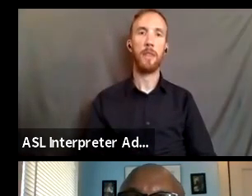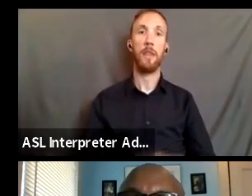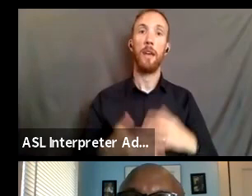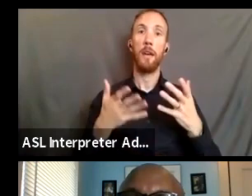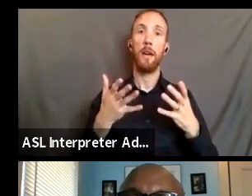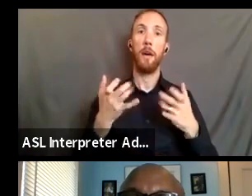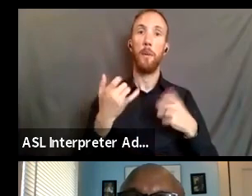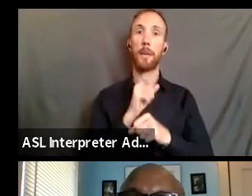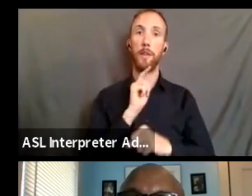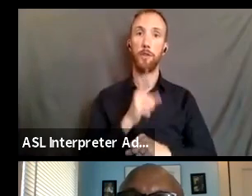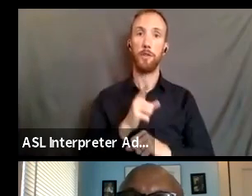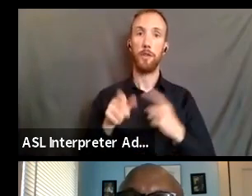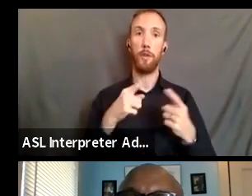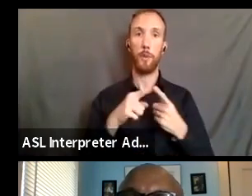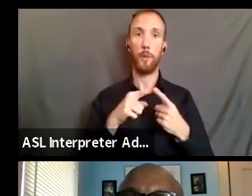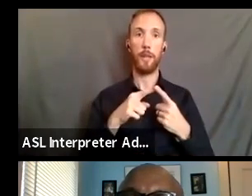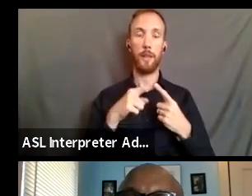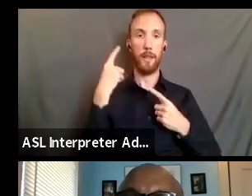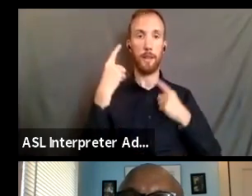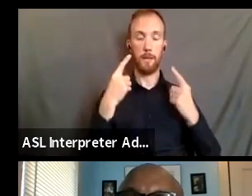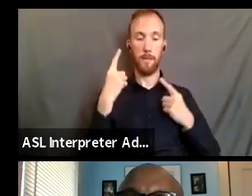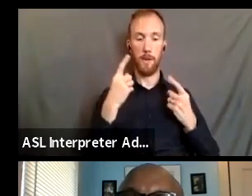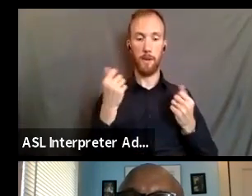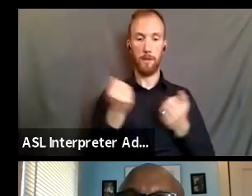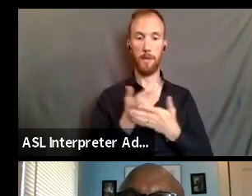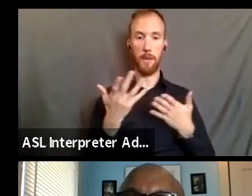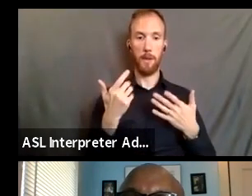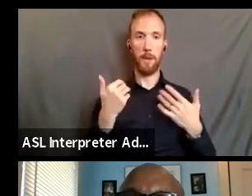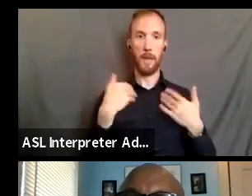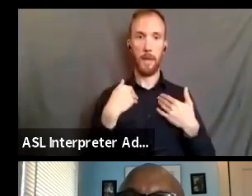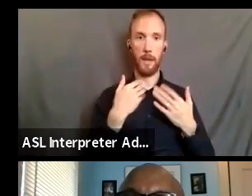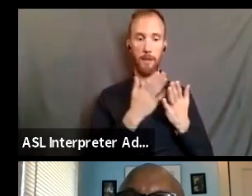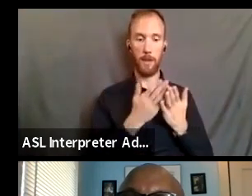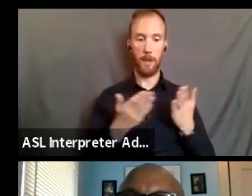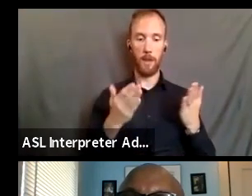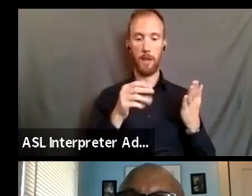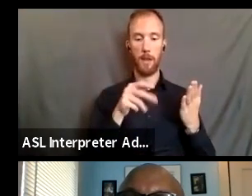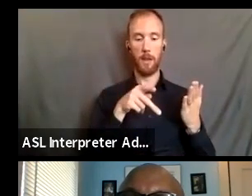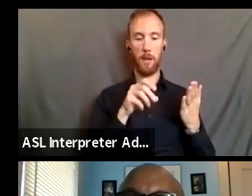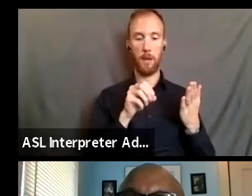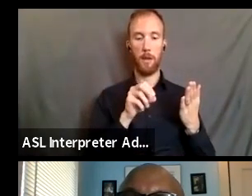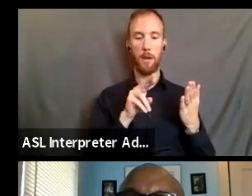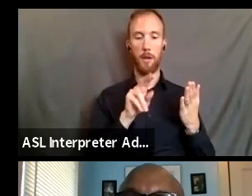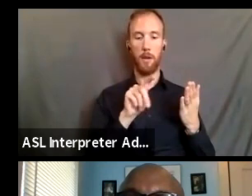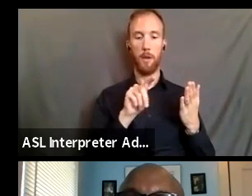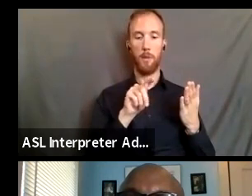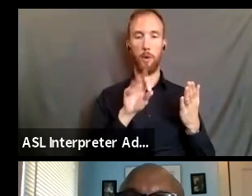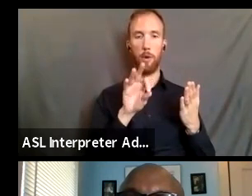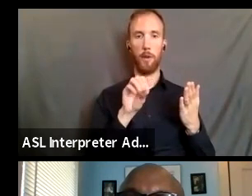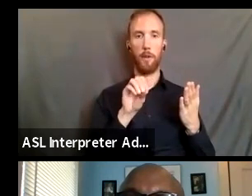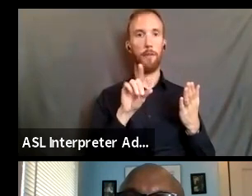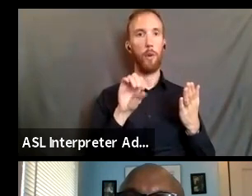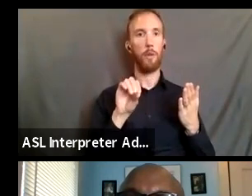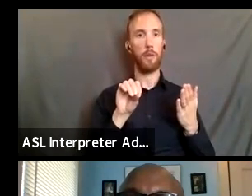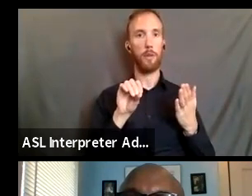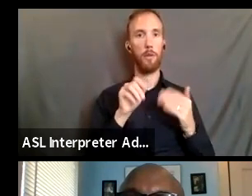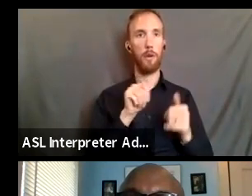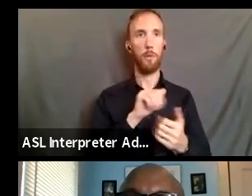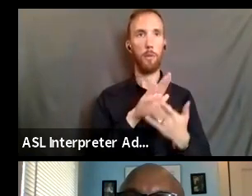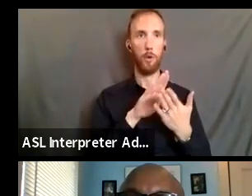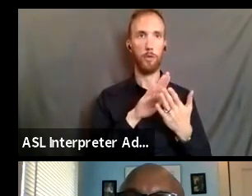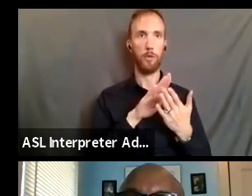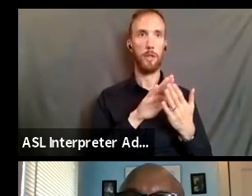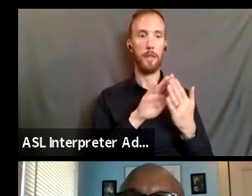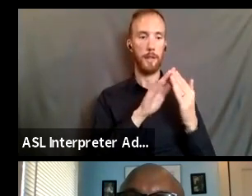look at this we do take a portfolio approach community by community i love what dwayne said right we need a coherent